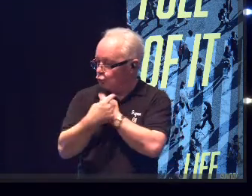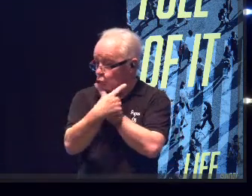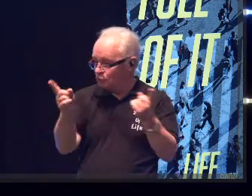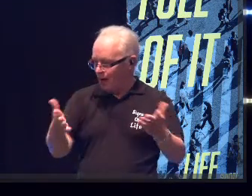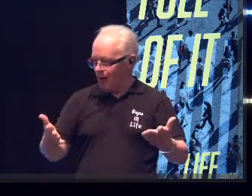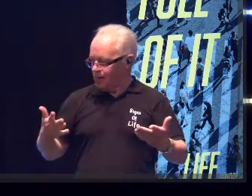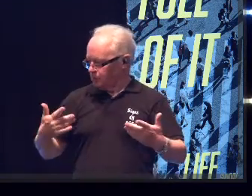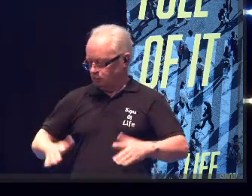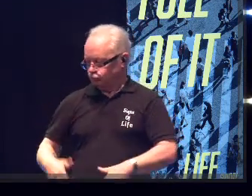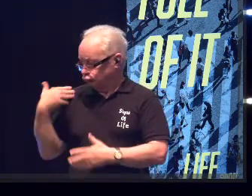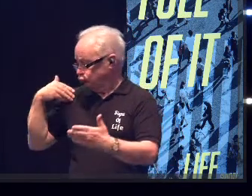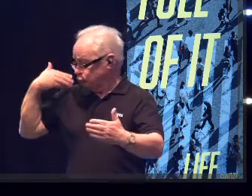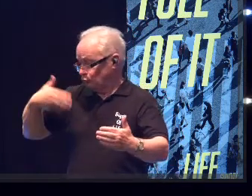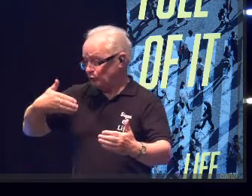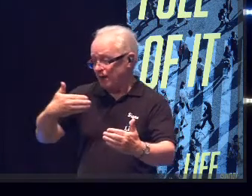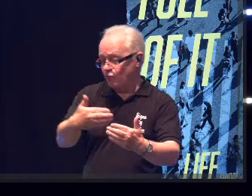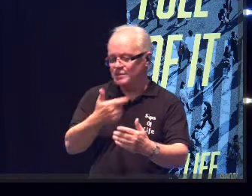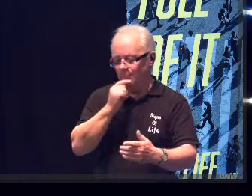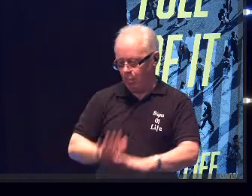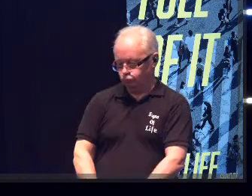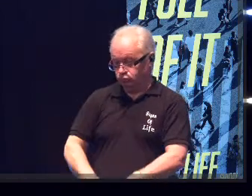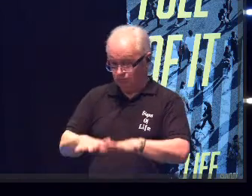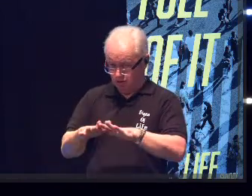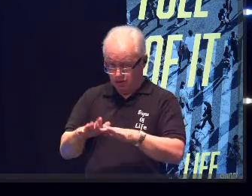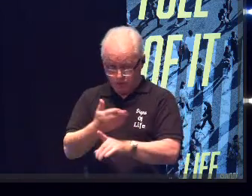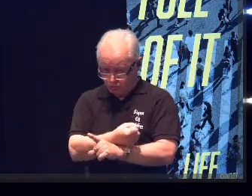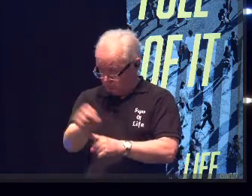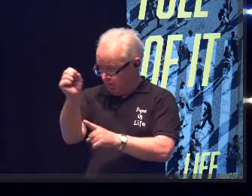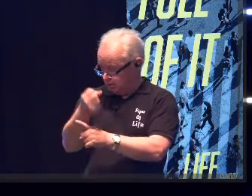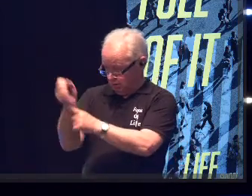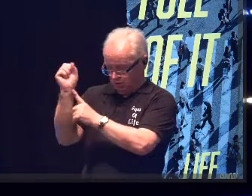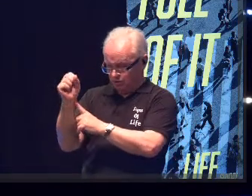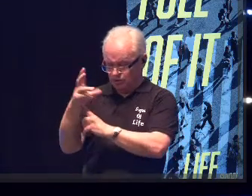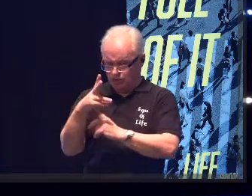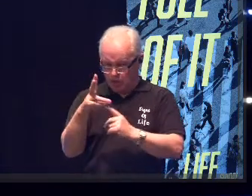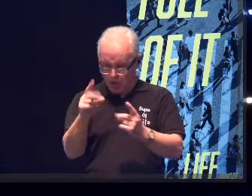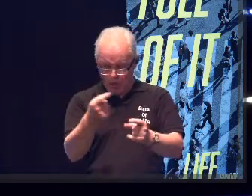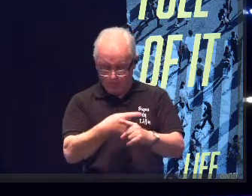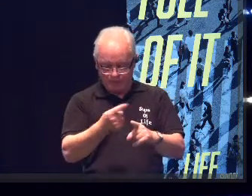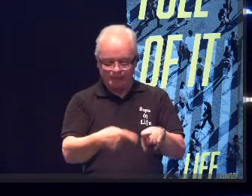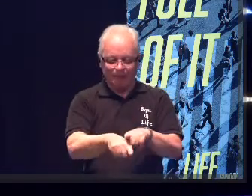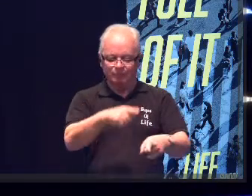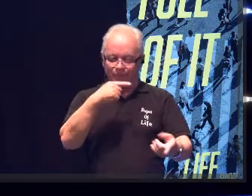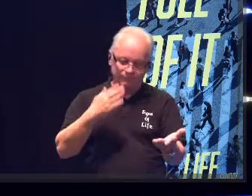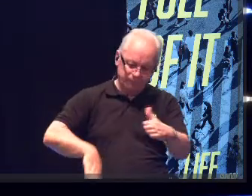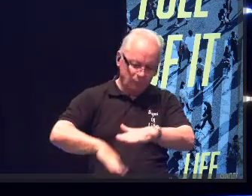are increasingly rejecting the idea that there is any such thing as absolute